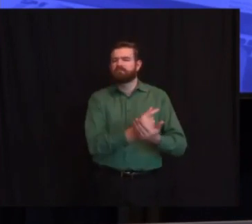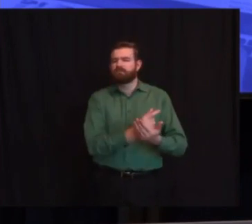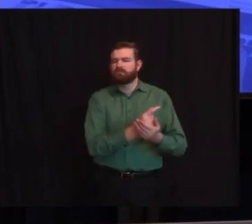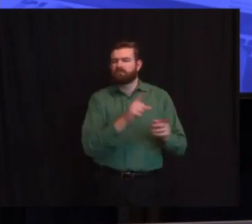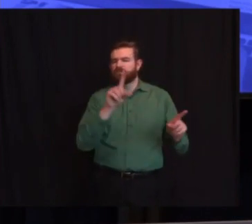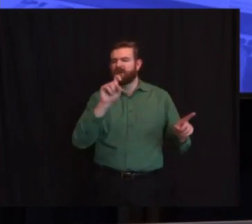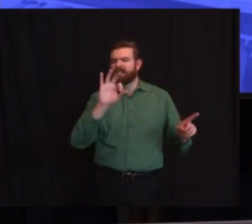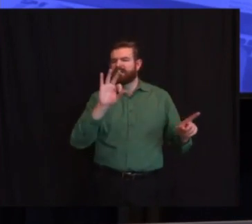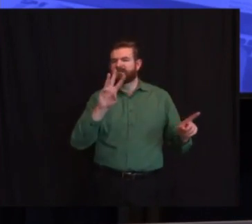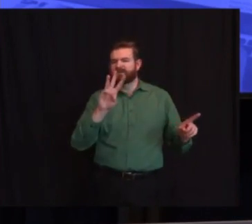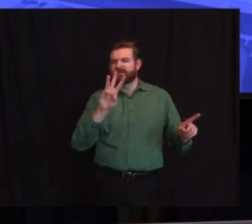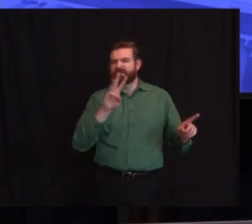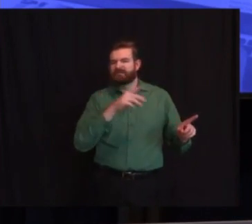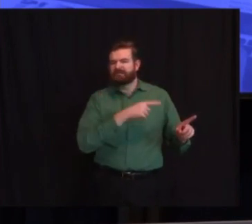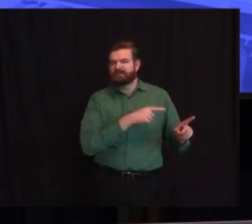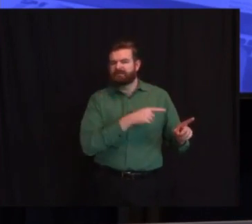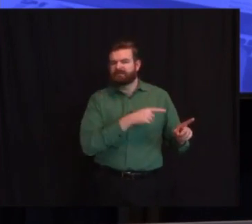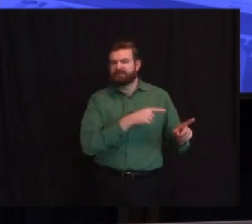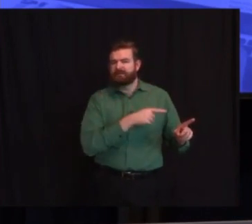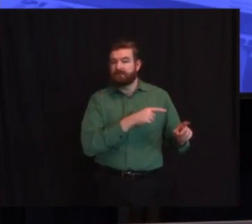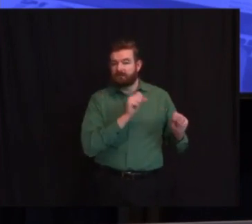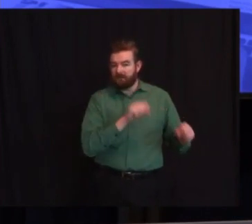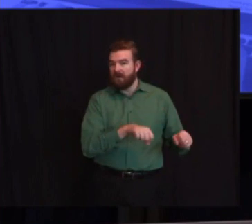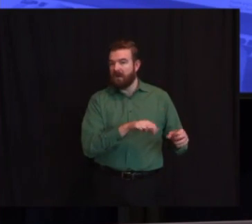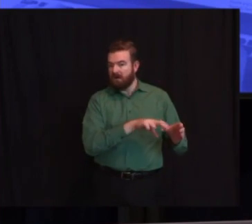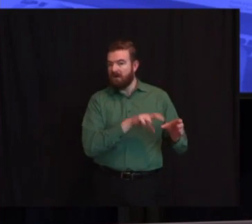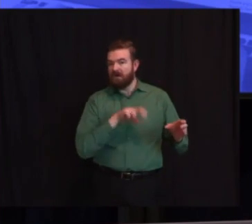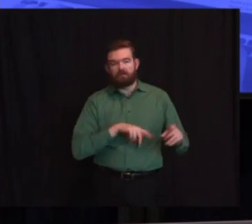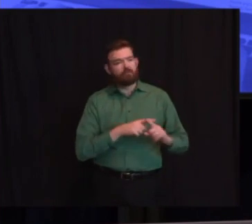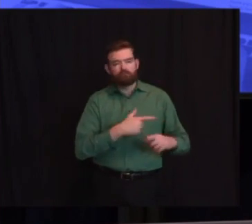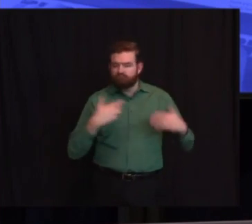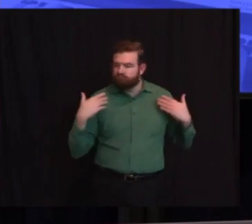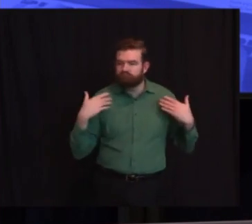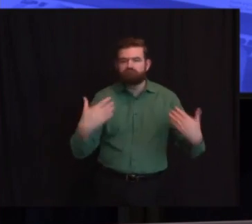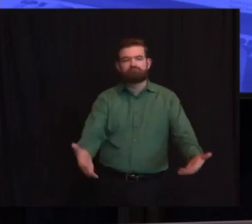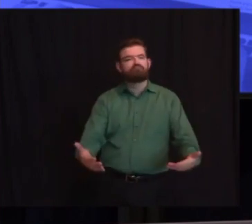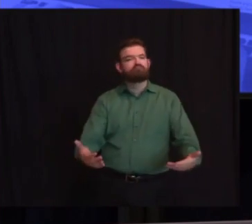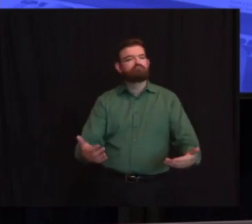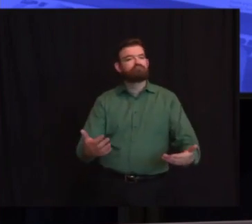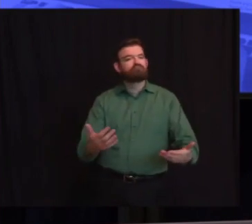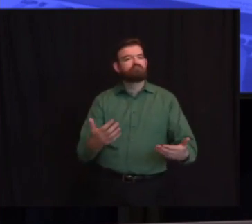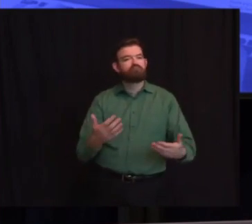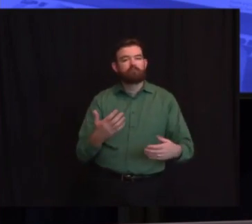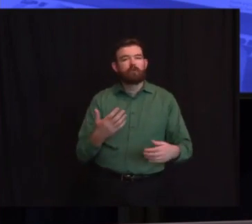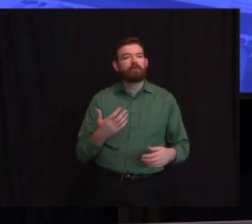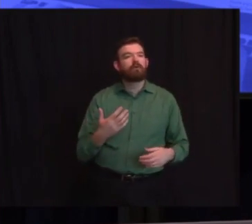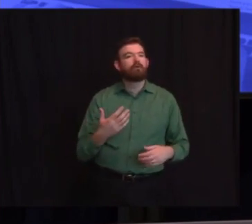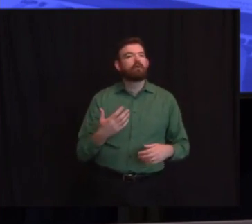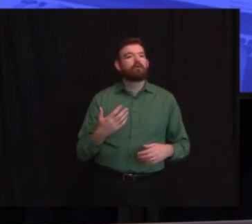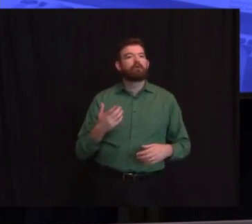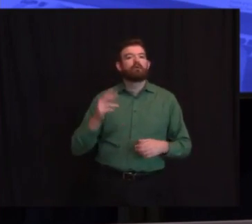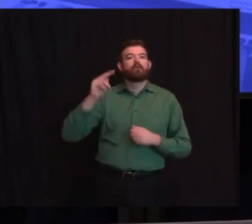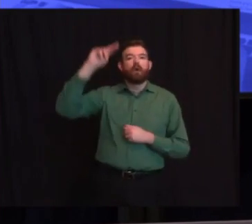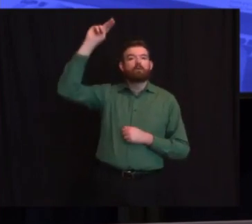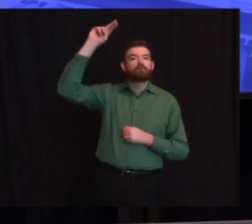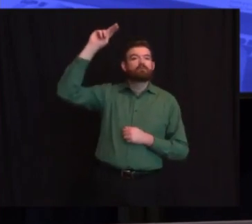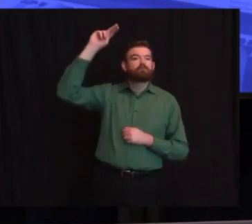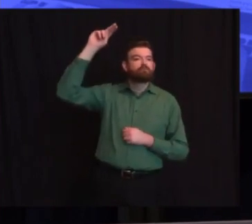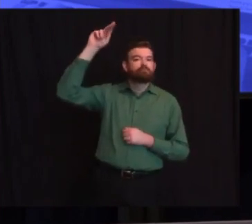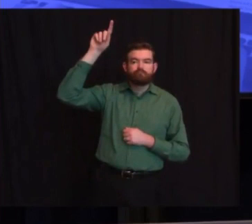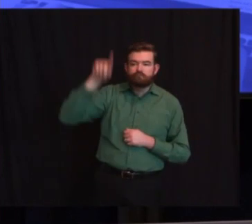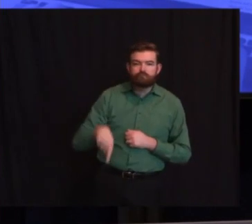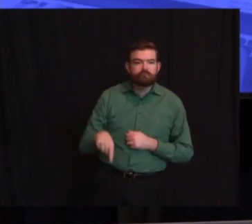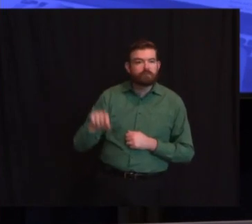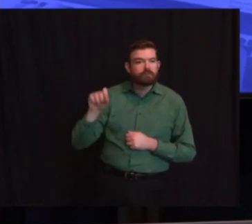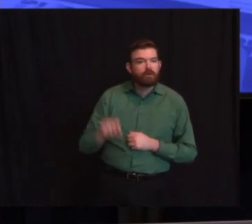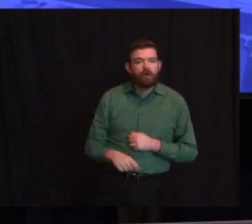to opt out, and they did not, and they are staffing various functions from north to south in that capacity. So once again, you